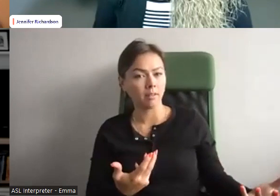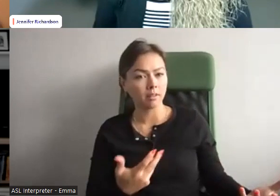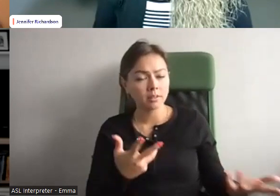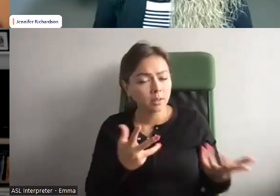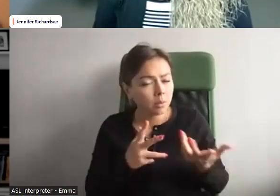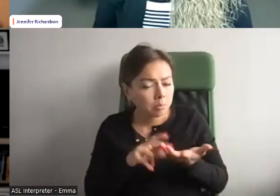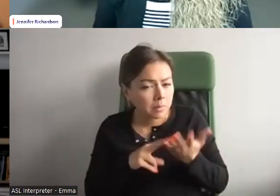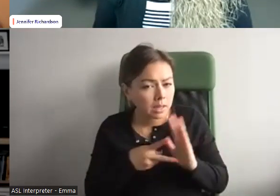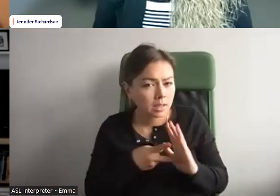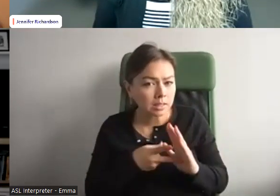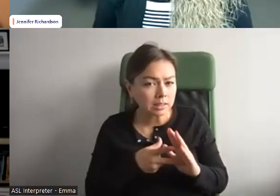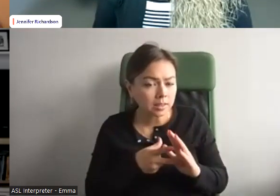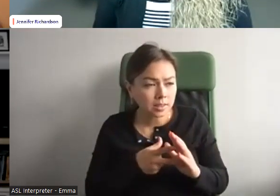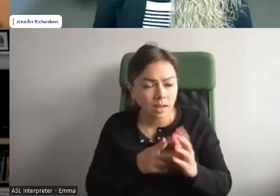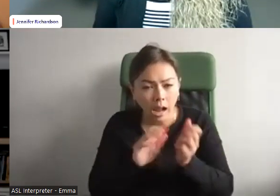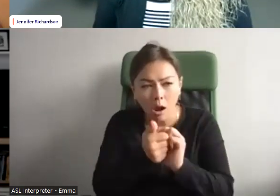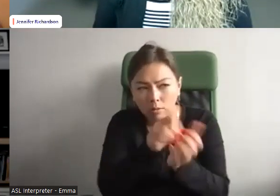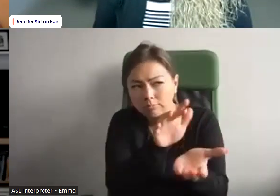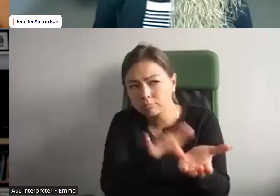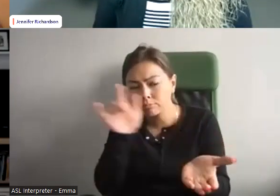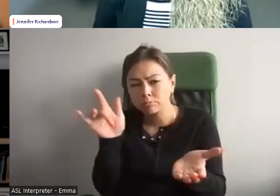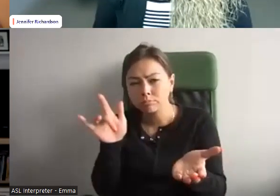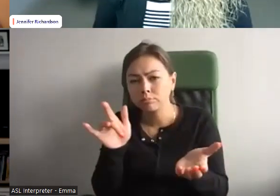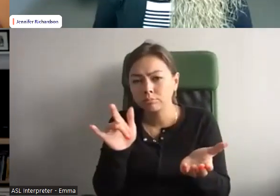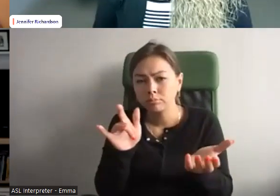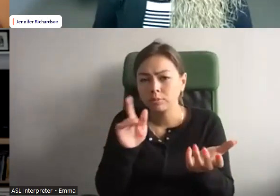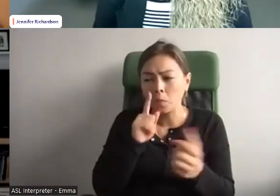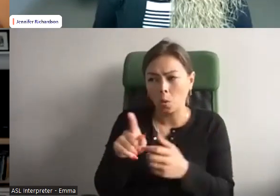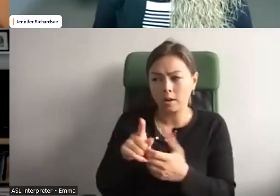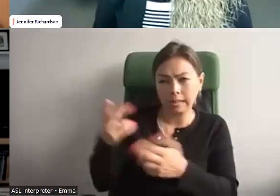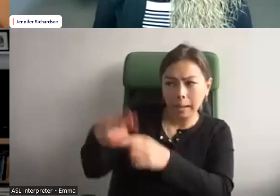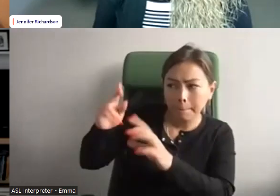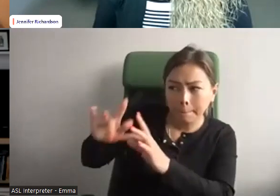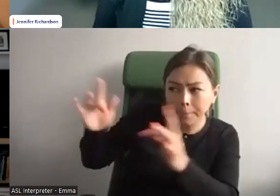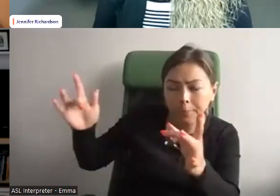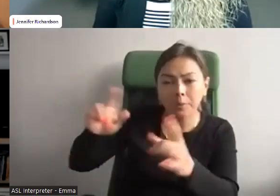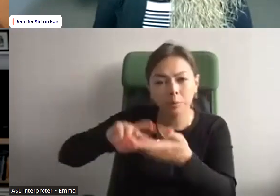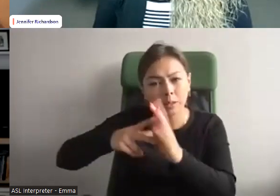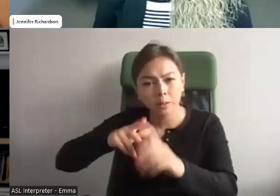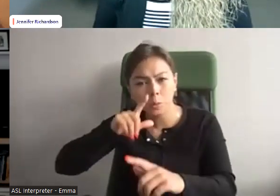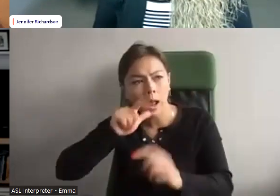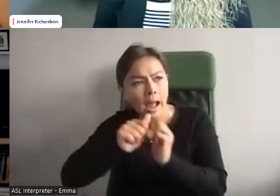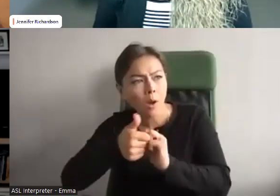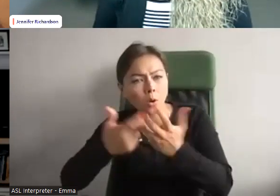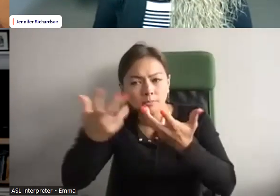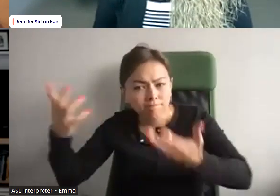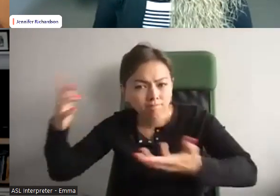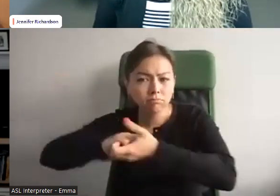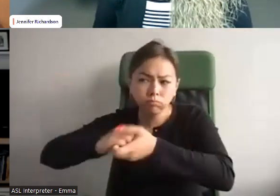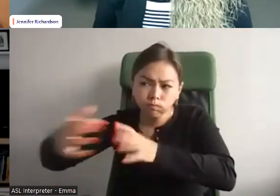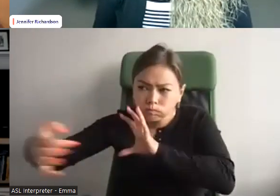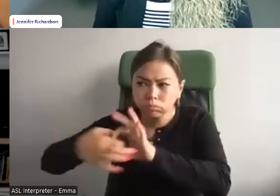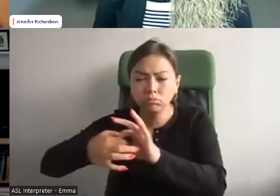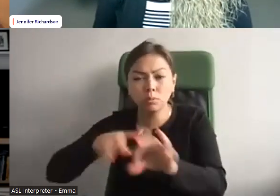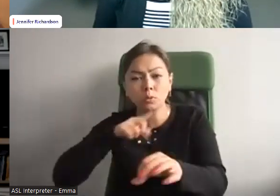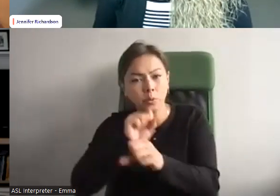these resources around credibility? How do we actually join with them to make something? Because we alone, I